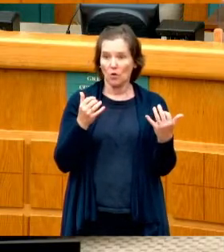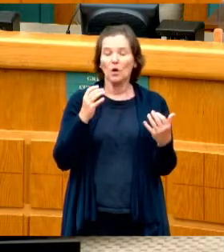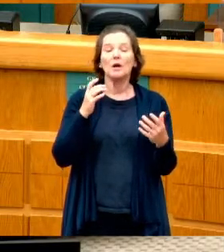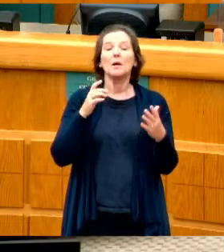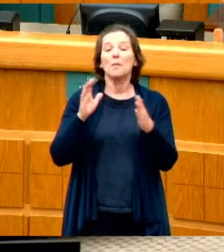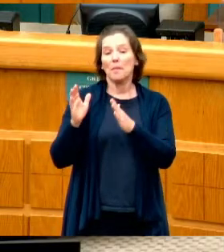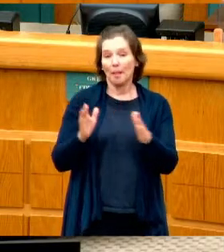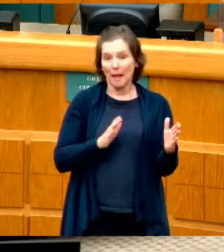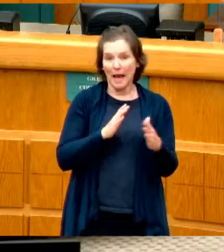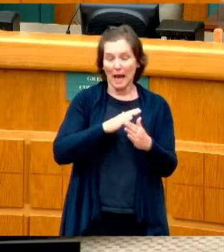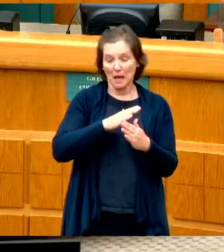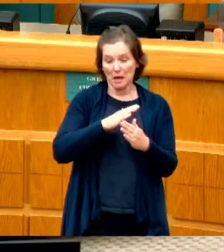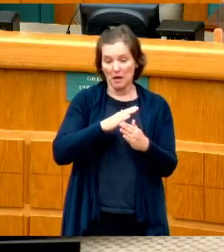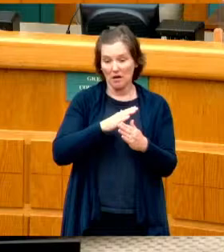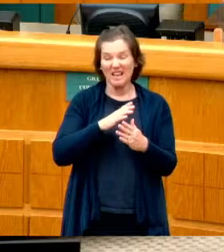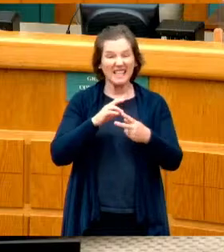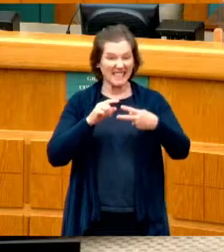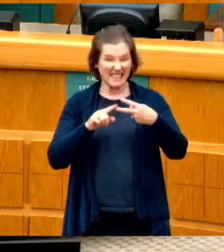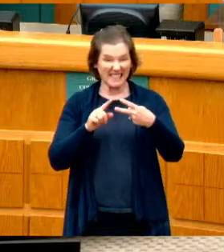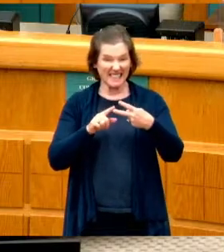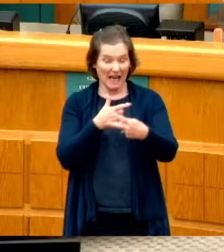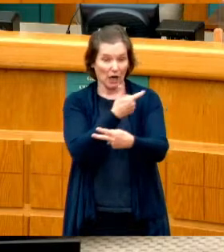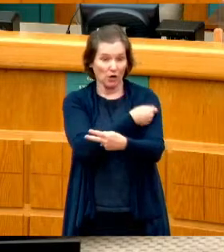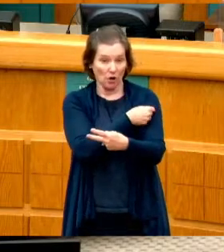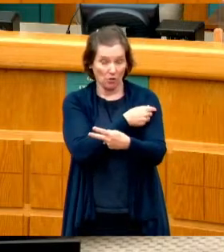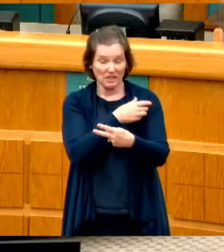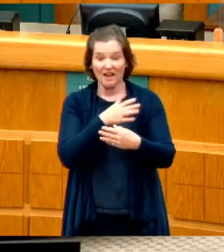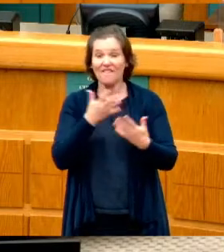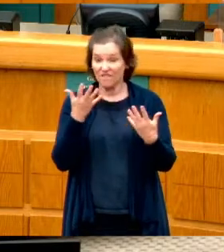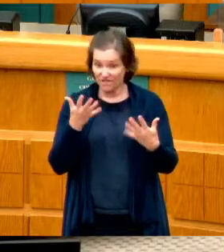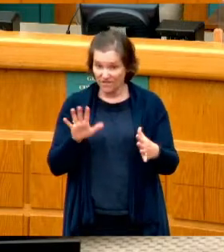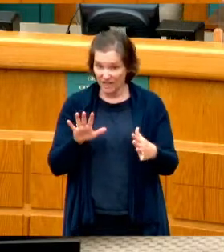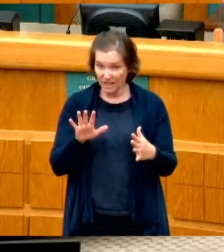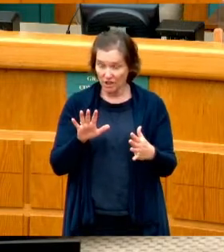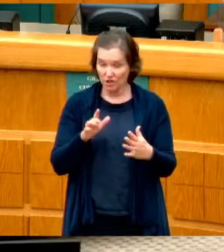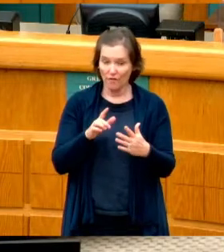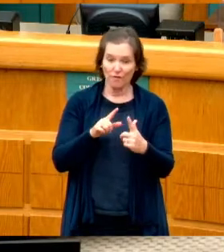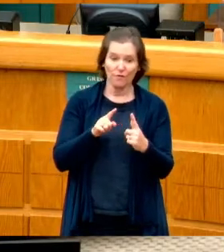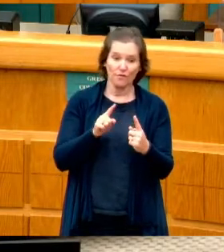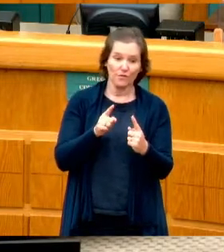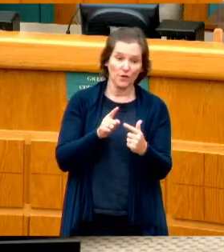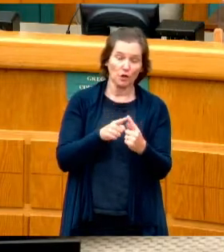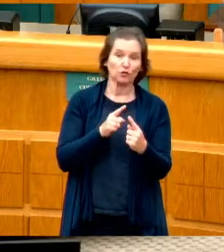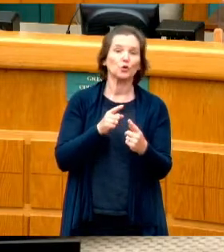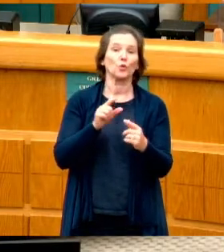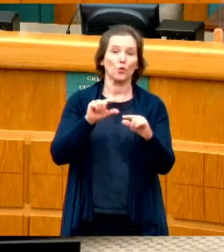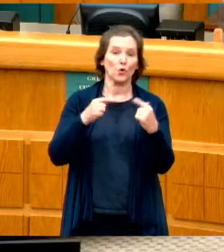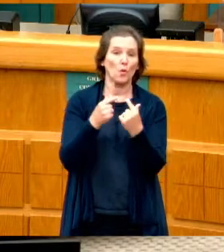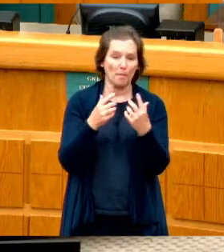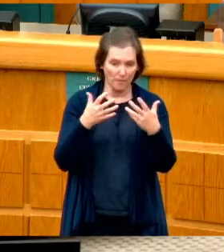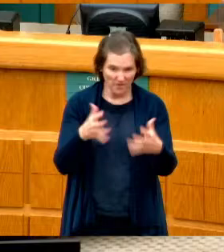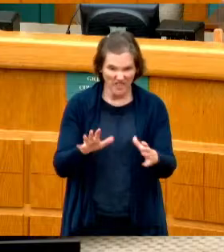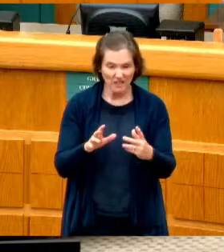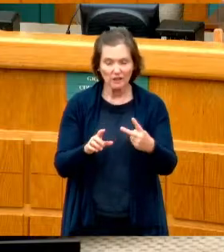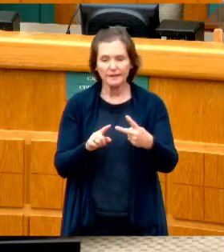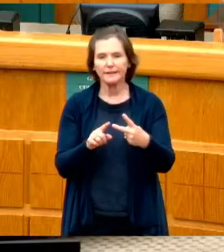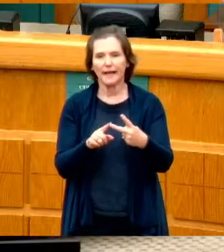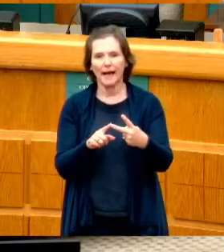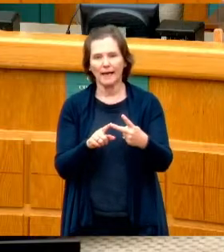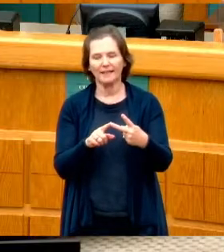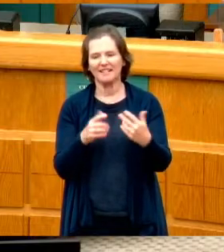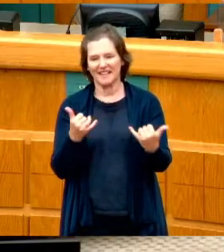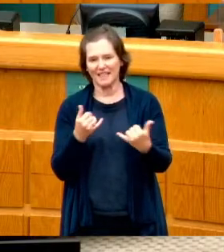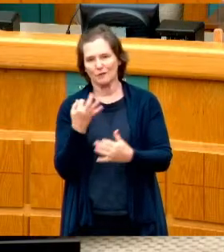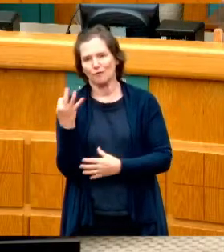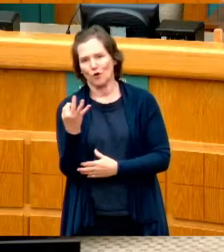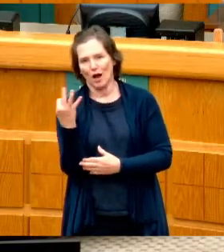second dose vaccinations by this Friday, March the 12th. And here we have some more really good news,